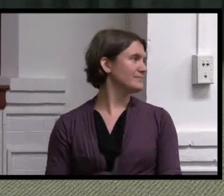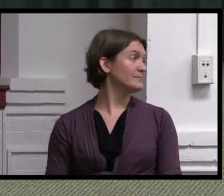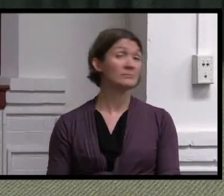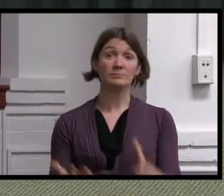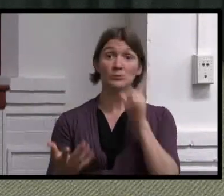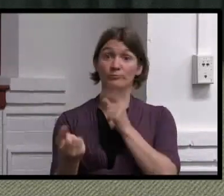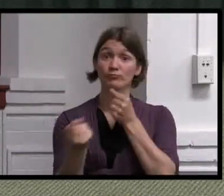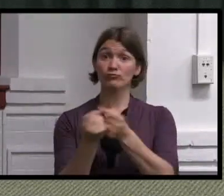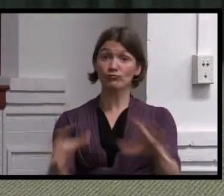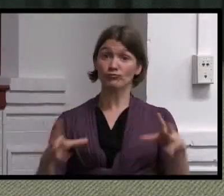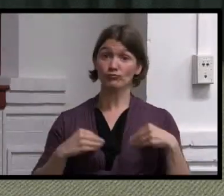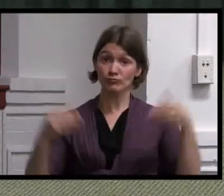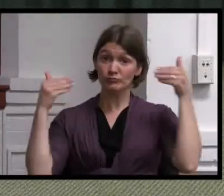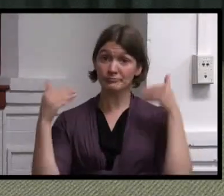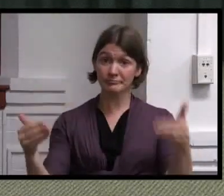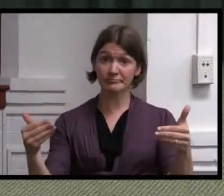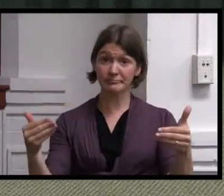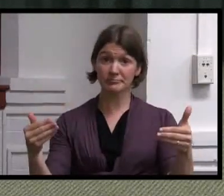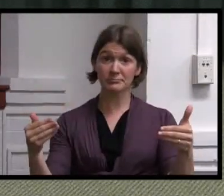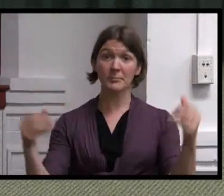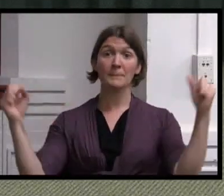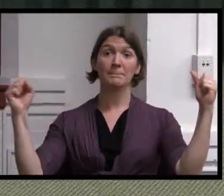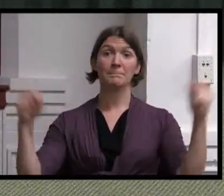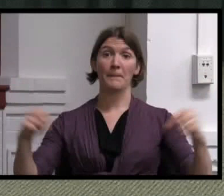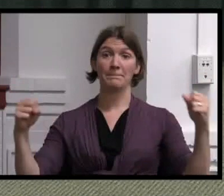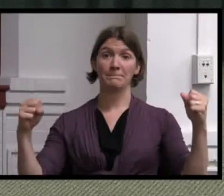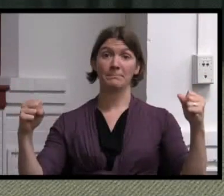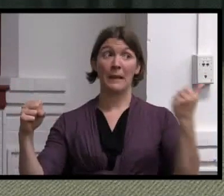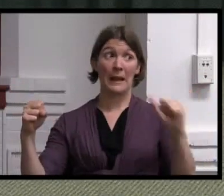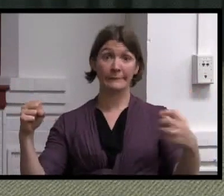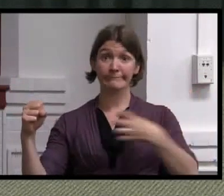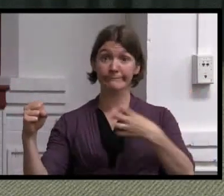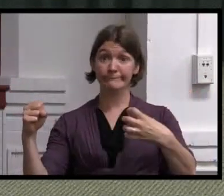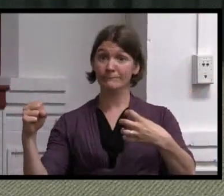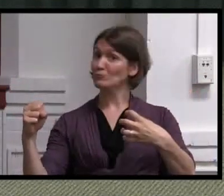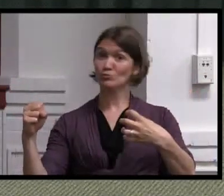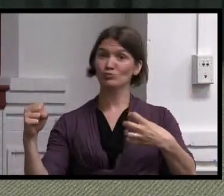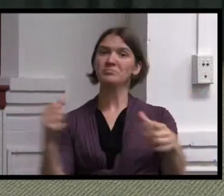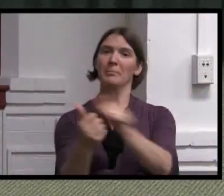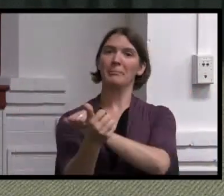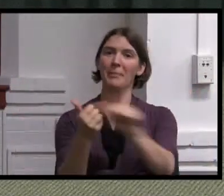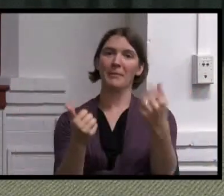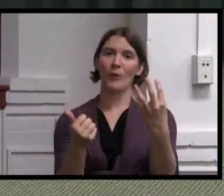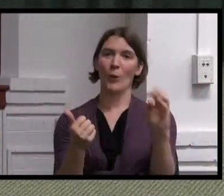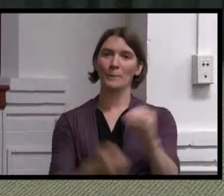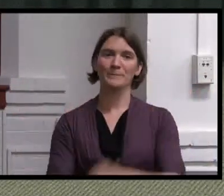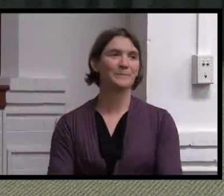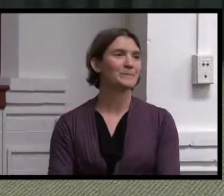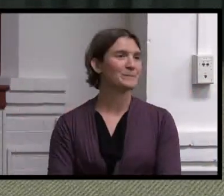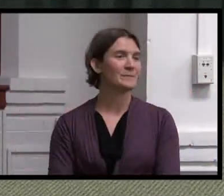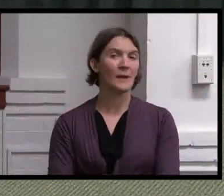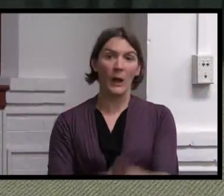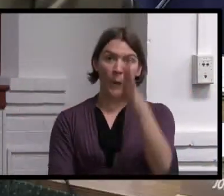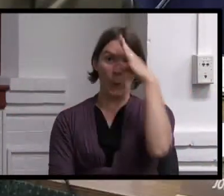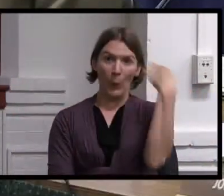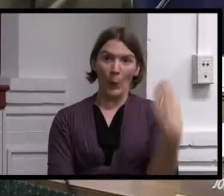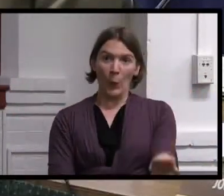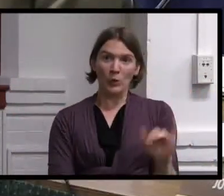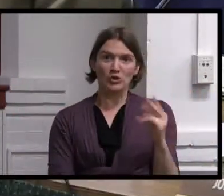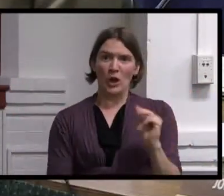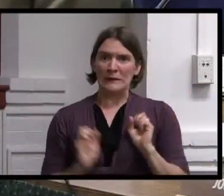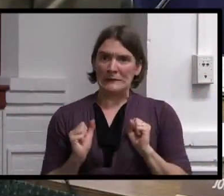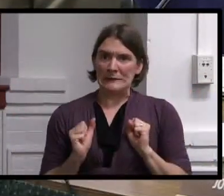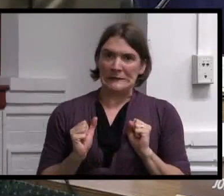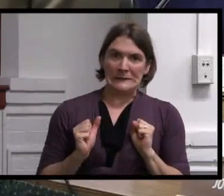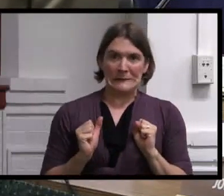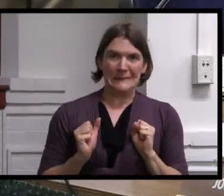All those in favor of the motion, please say aye. Aye. Aye. Anyone opposed? Motion carries 4-0. Whew, John, you were sweating that one,